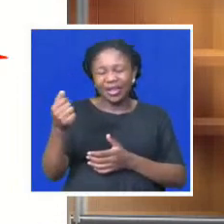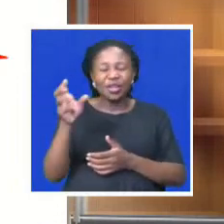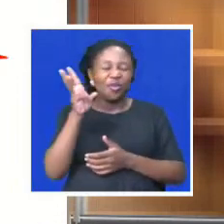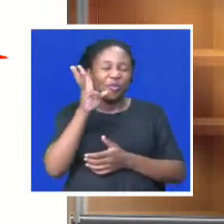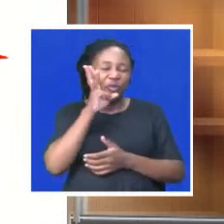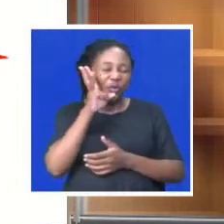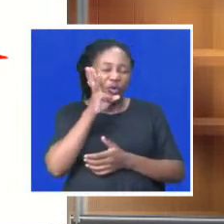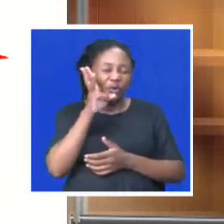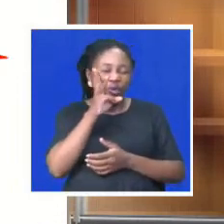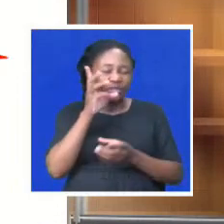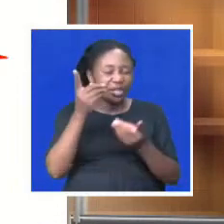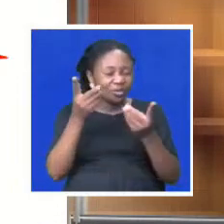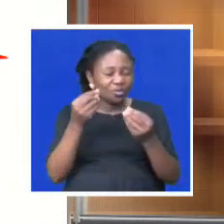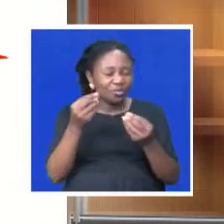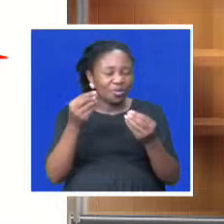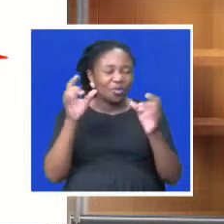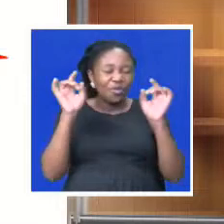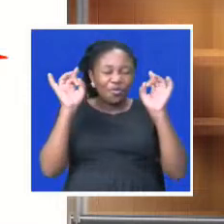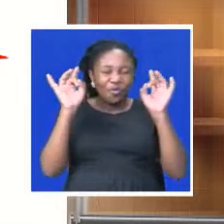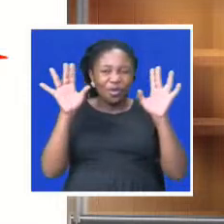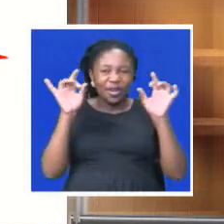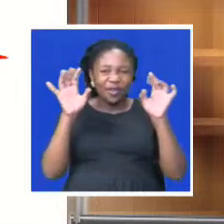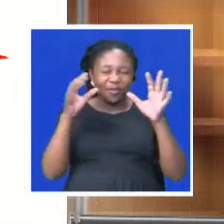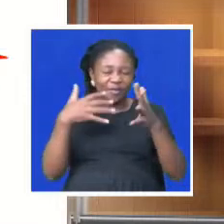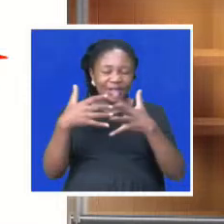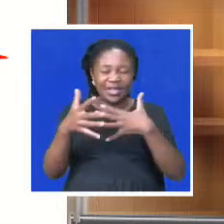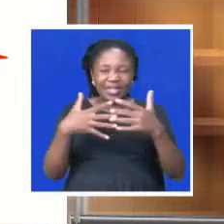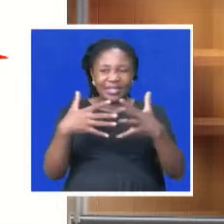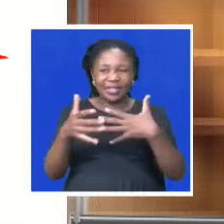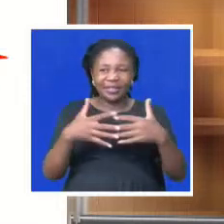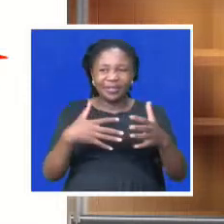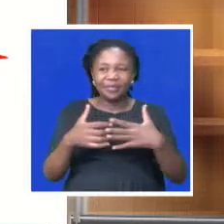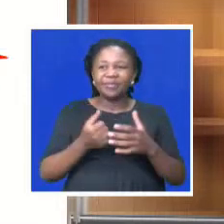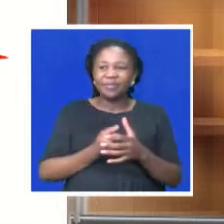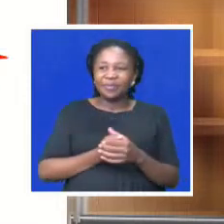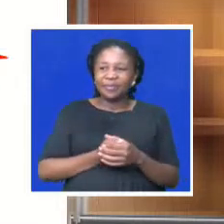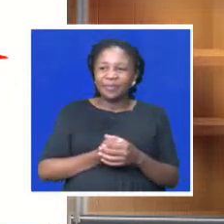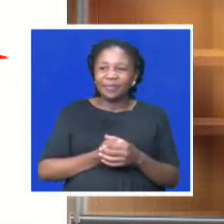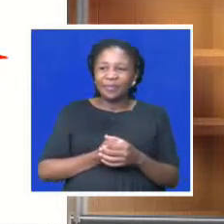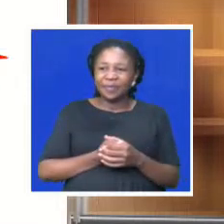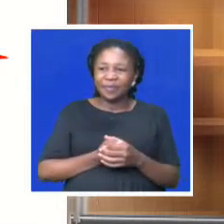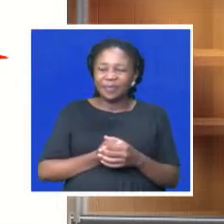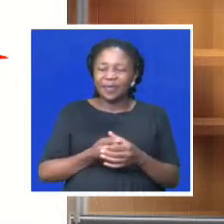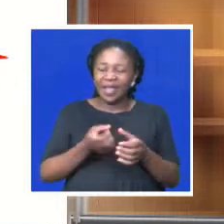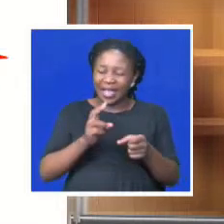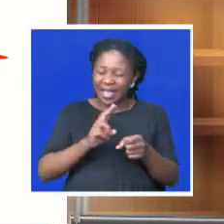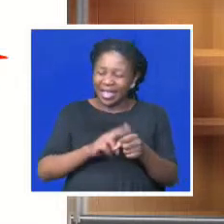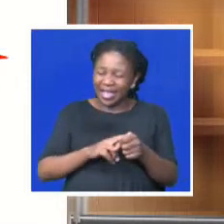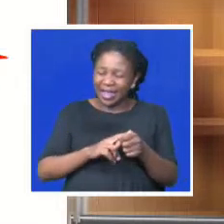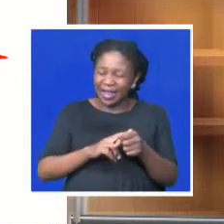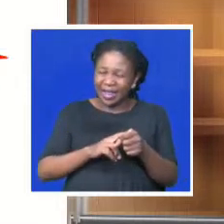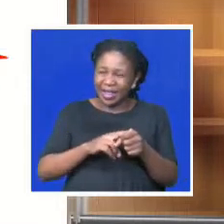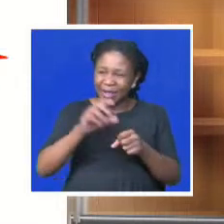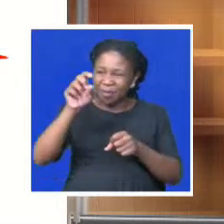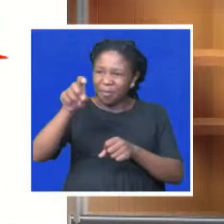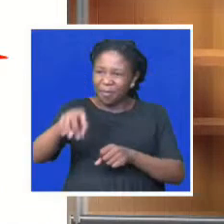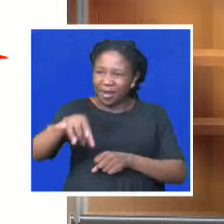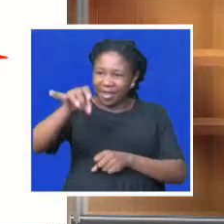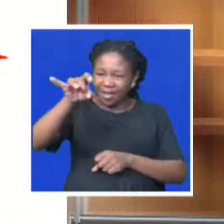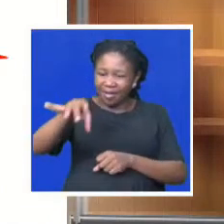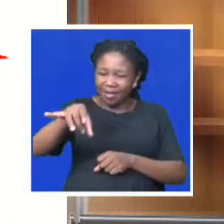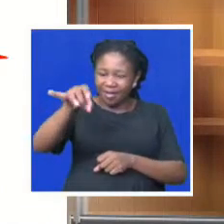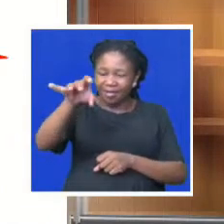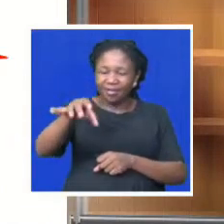reading, dear Lena. I planted seeds. This is a word. I planted is a verb that shows